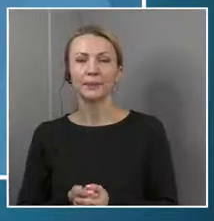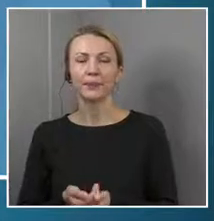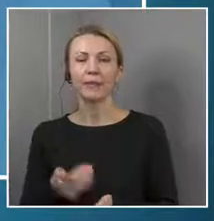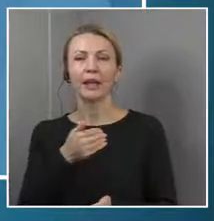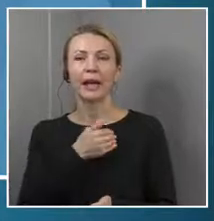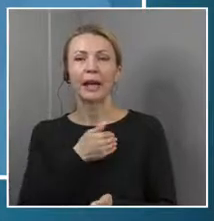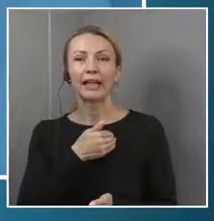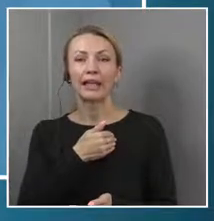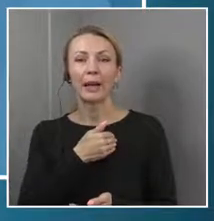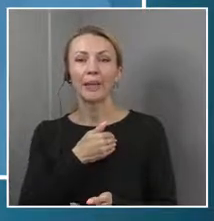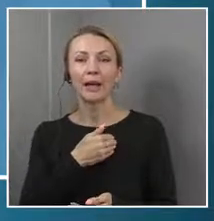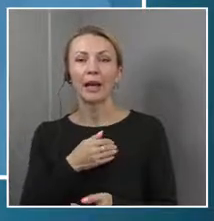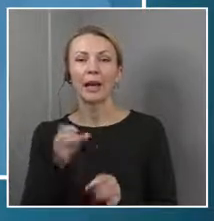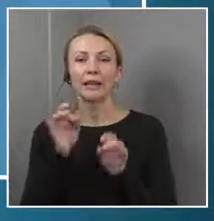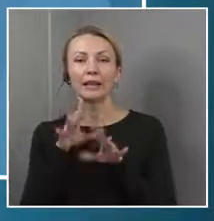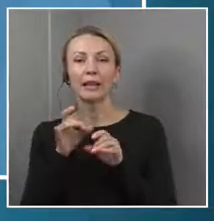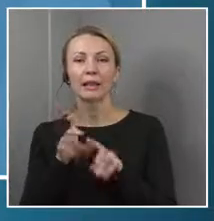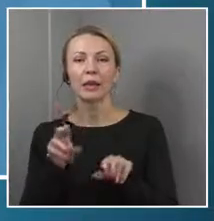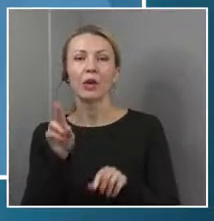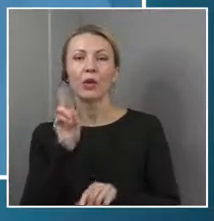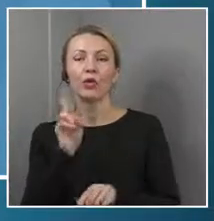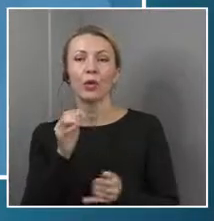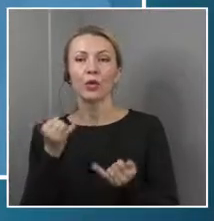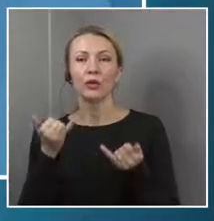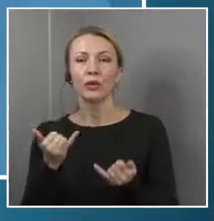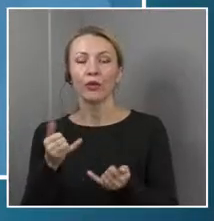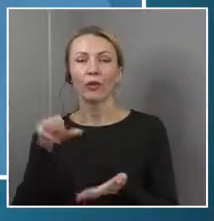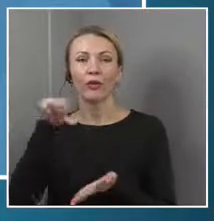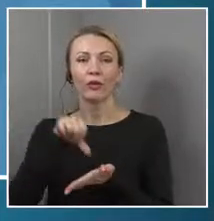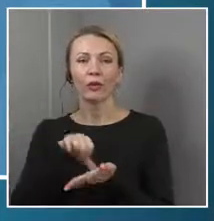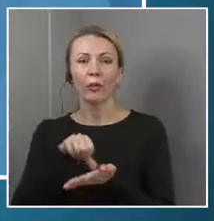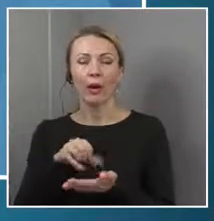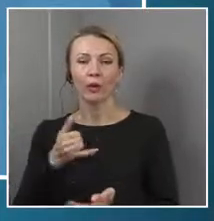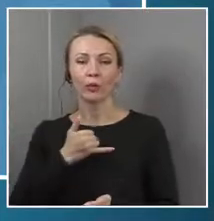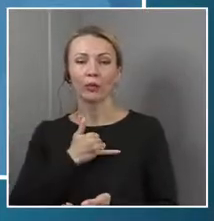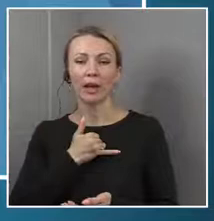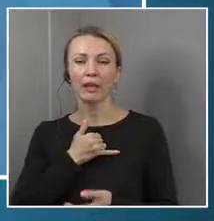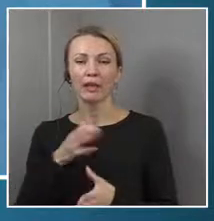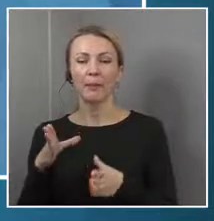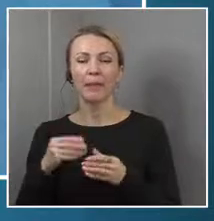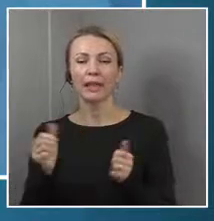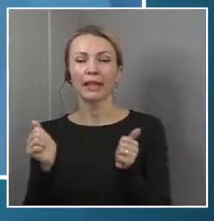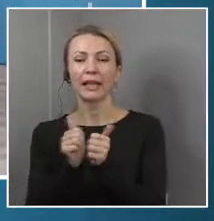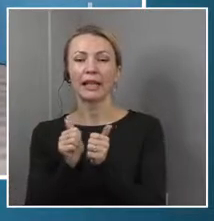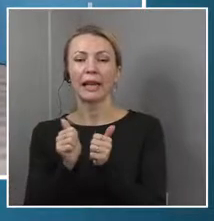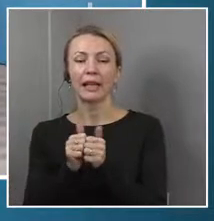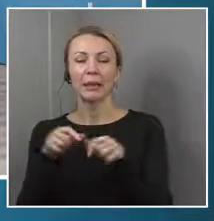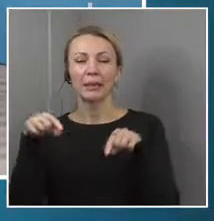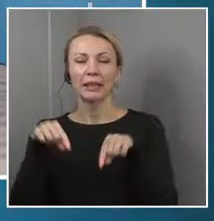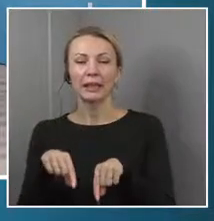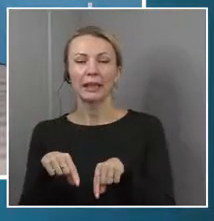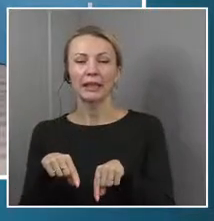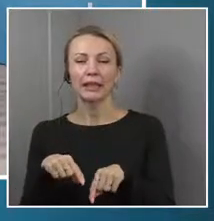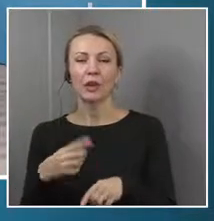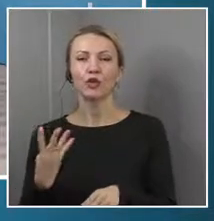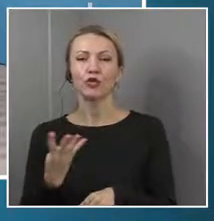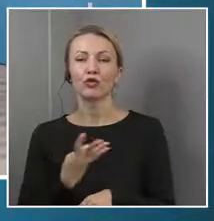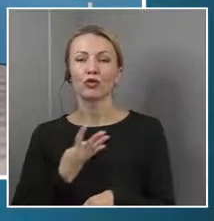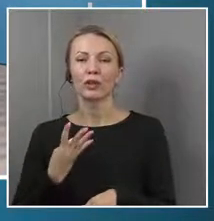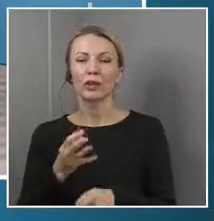for a Q&A session. Now let me introduce our speakers. With me today,